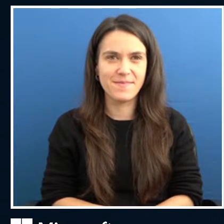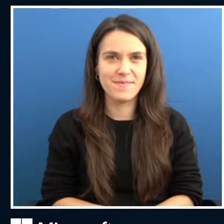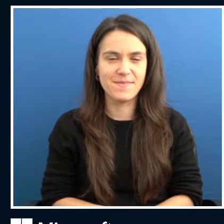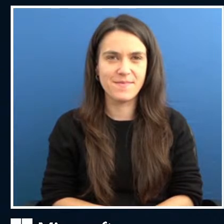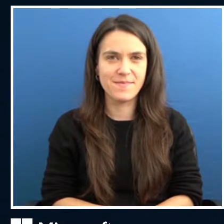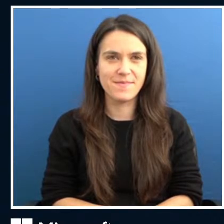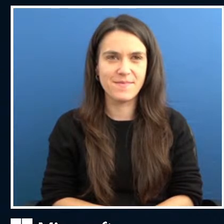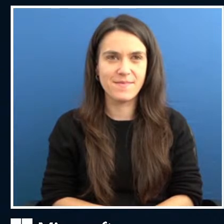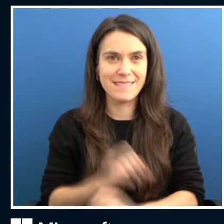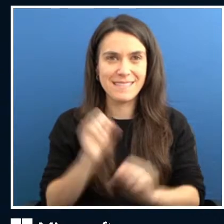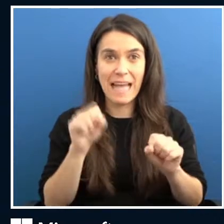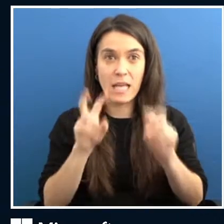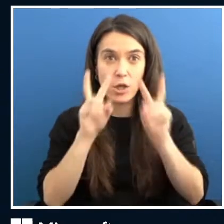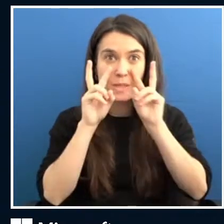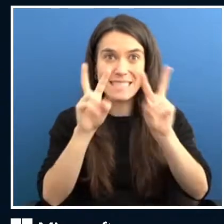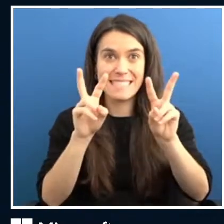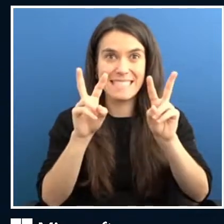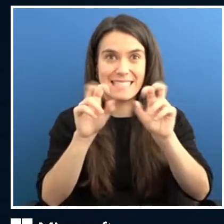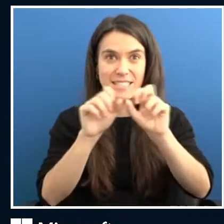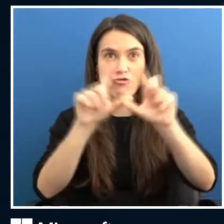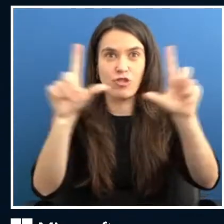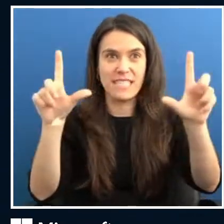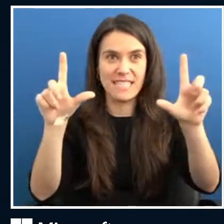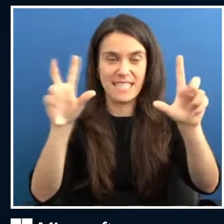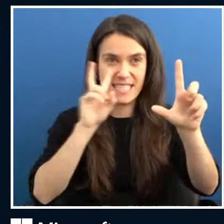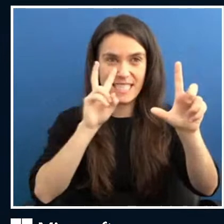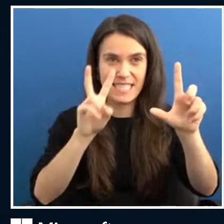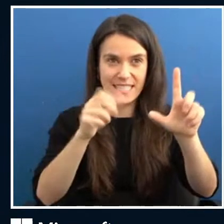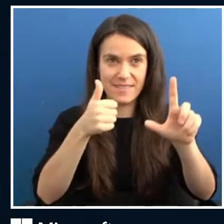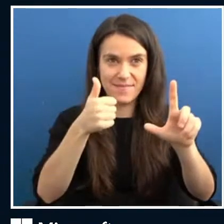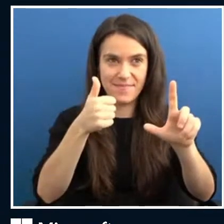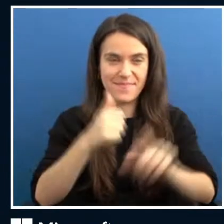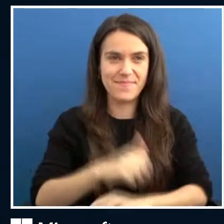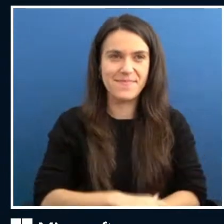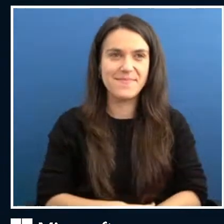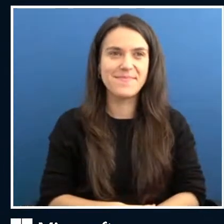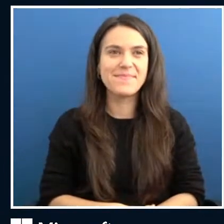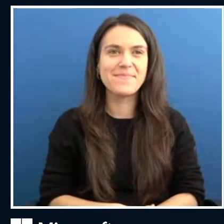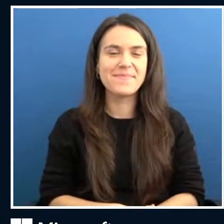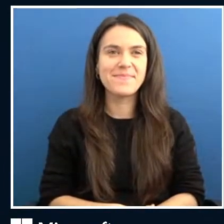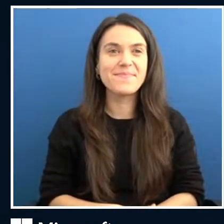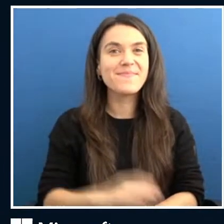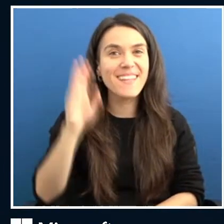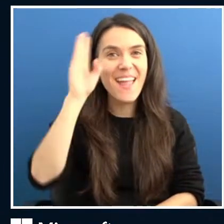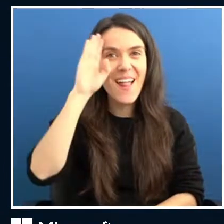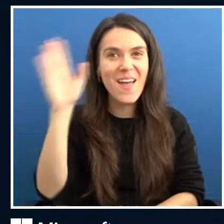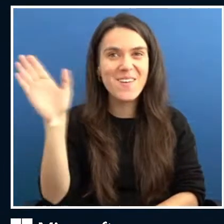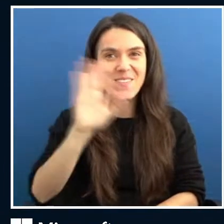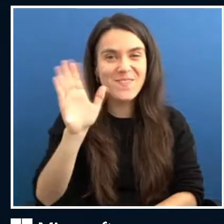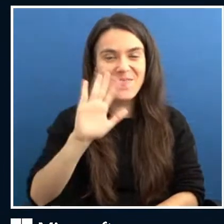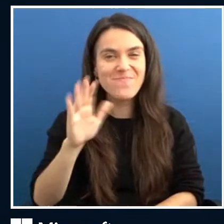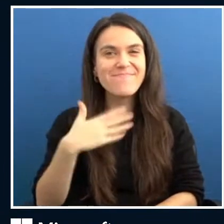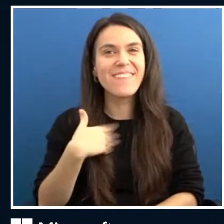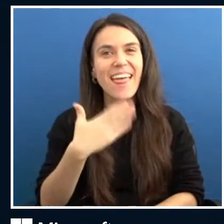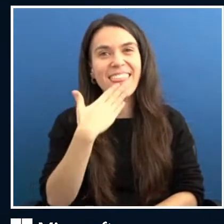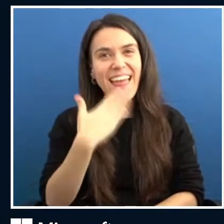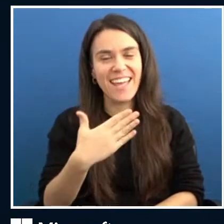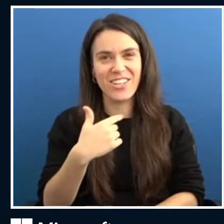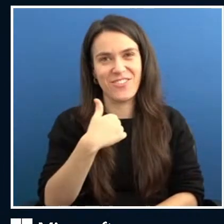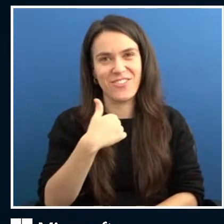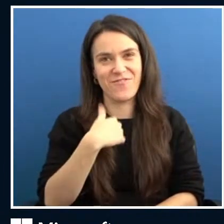Yeah, we can see it. Okay. Hello, everyone. Thank you so much for joining the